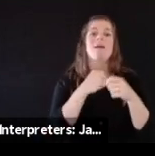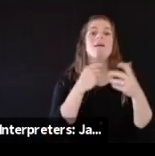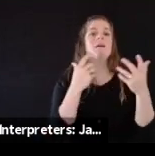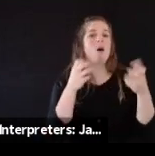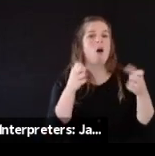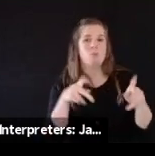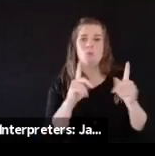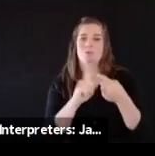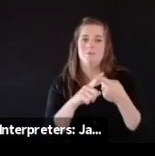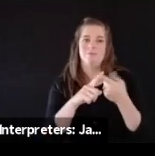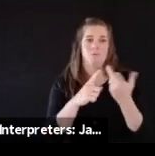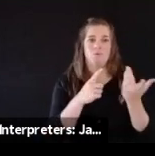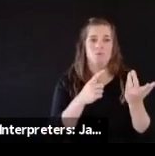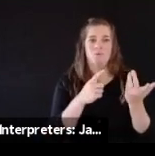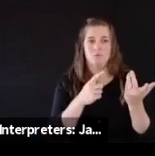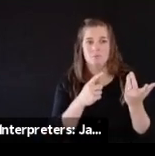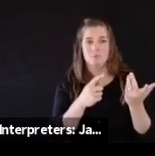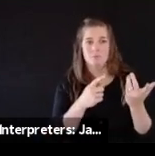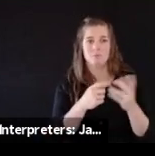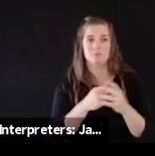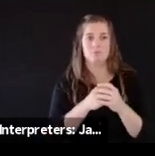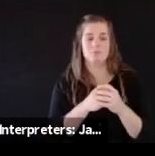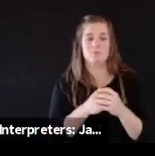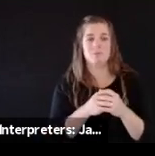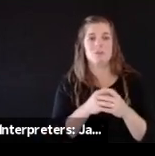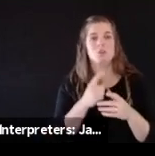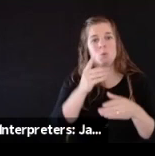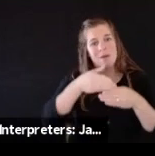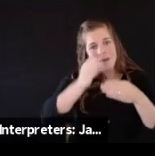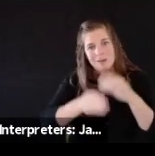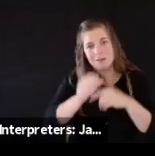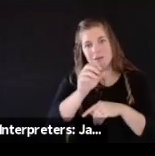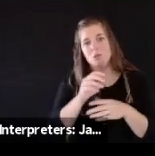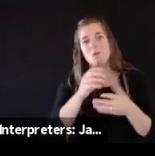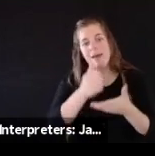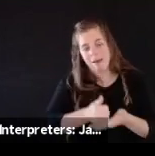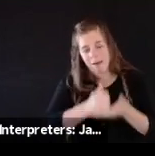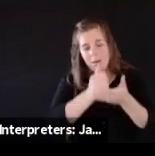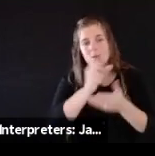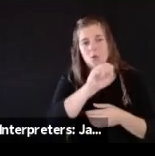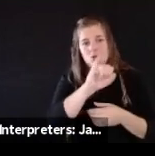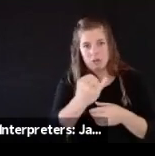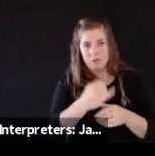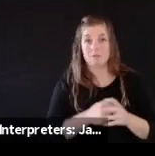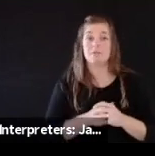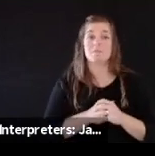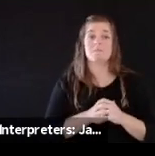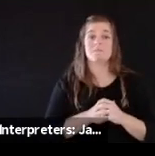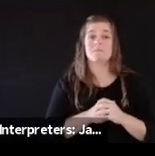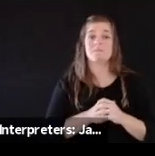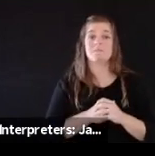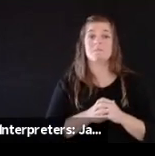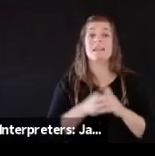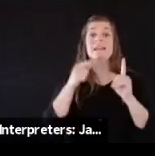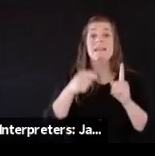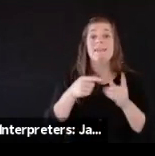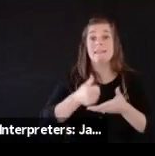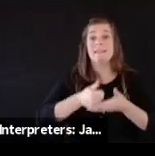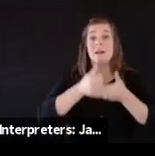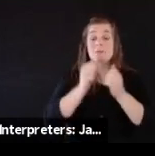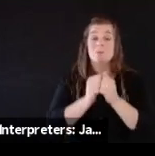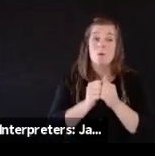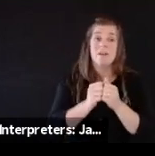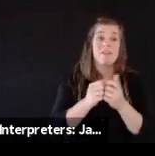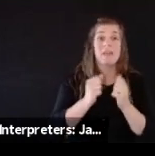justice. Such programming ideally will also involve girls as leaders in planning, development, and implementation,